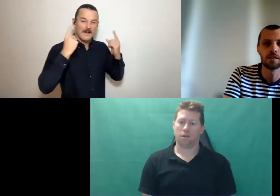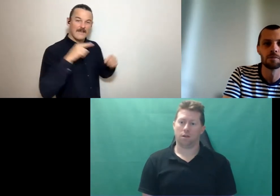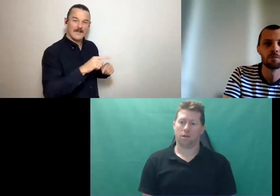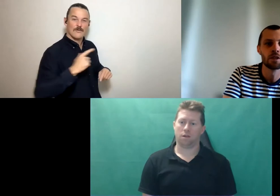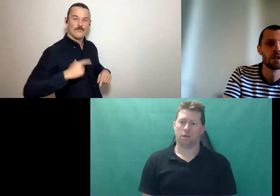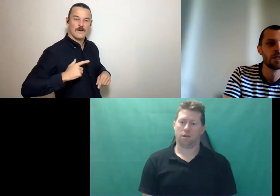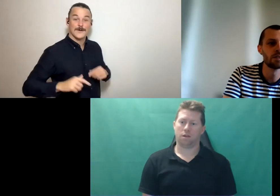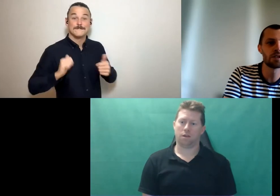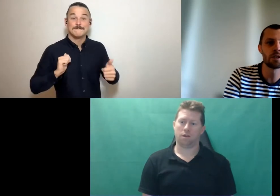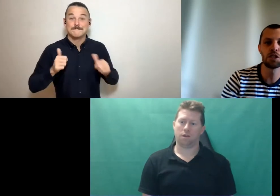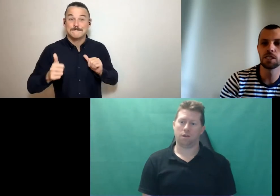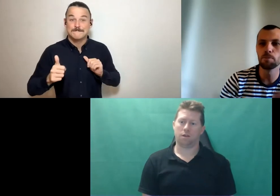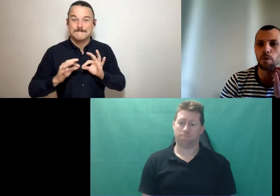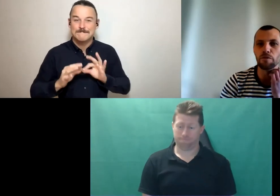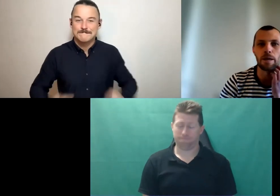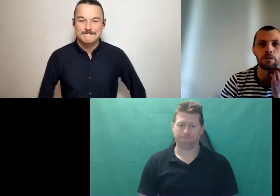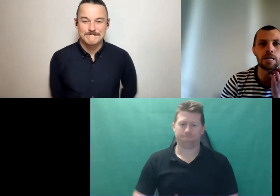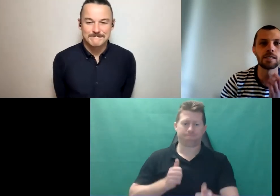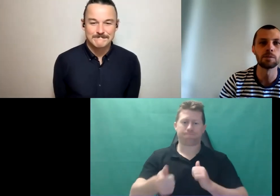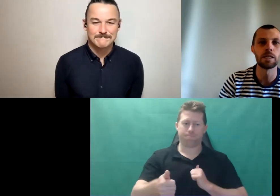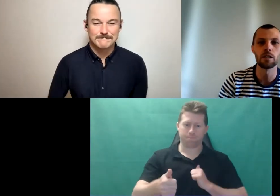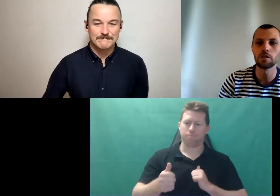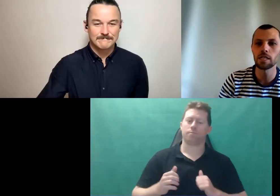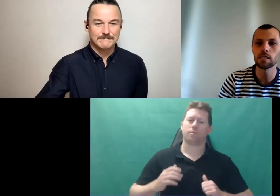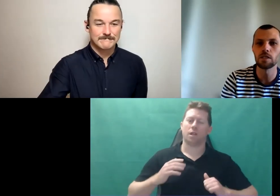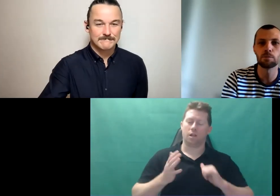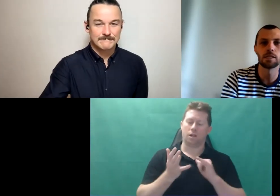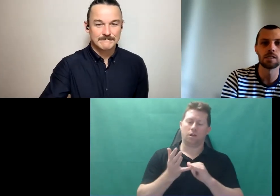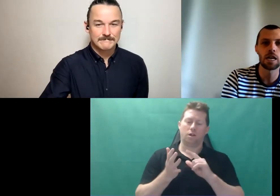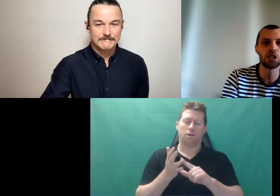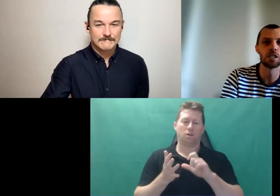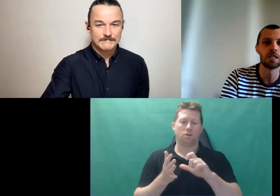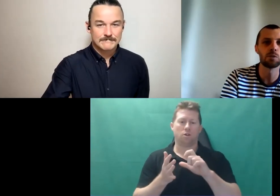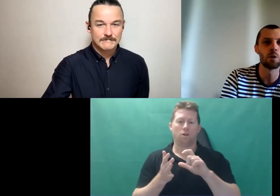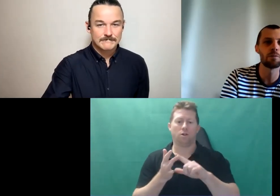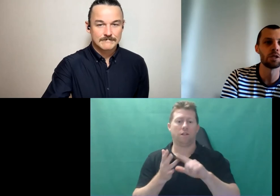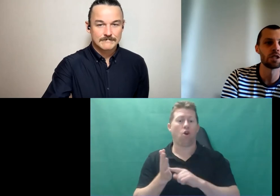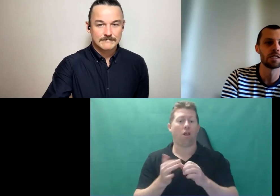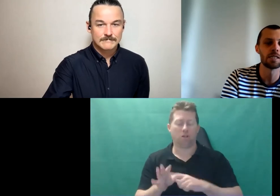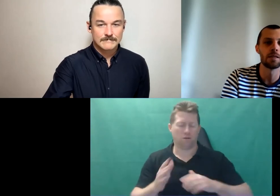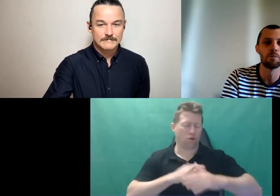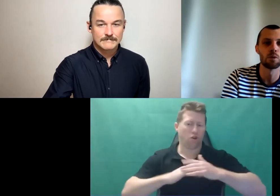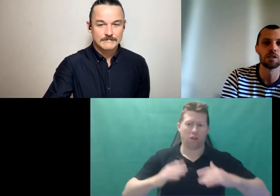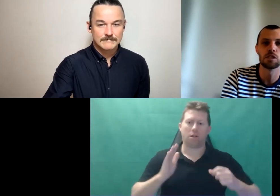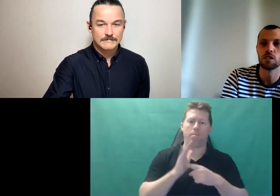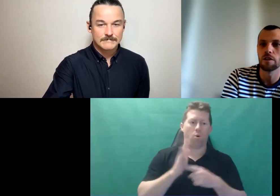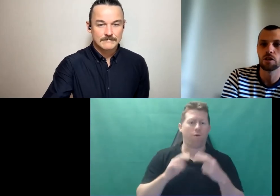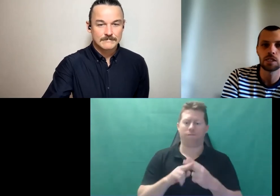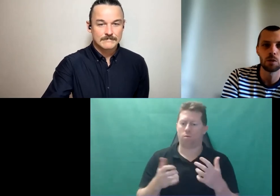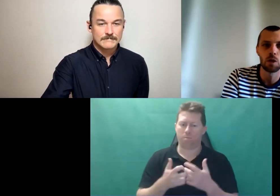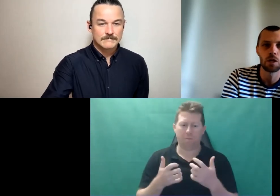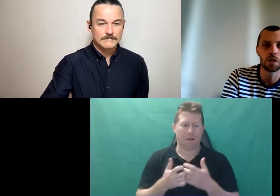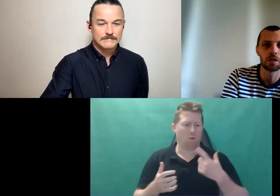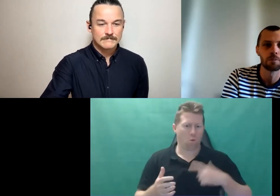others. Sociology is important for many reasons. This presentation, it is worth mentioning its importance to